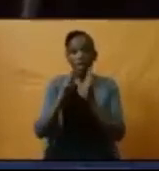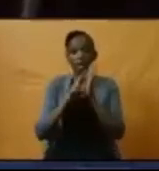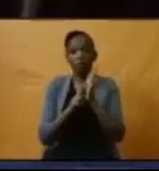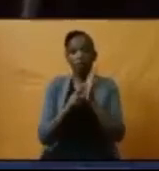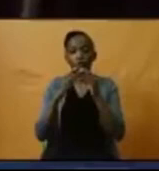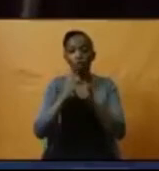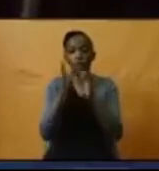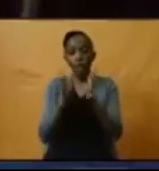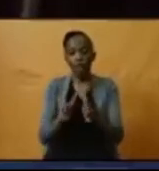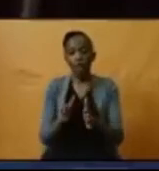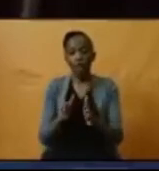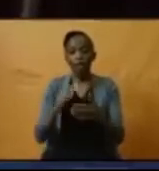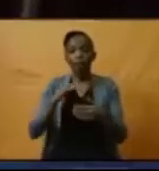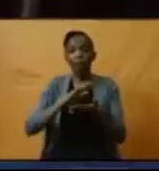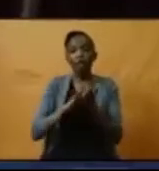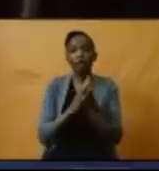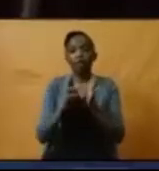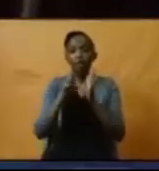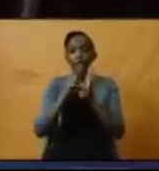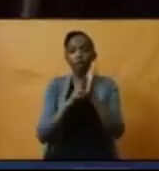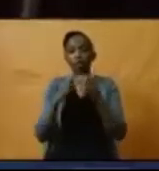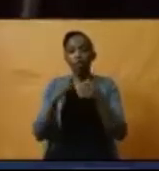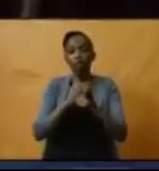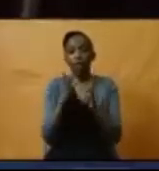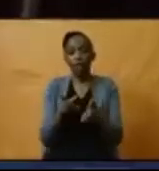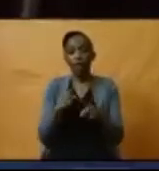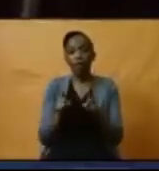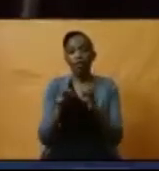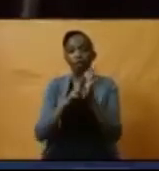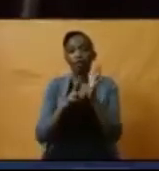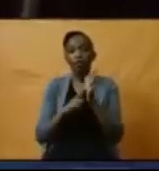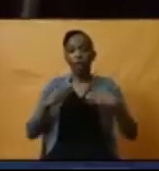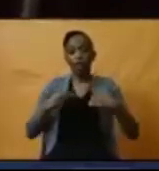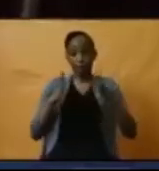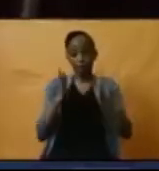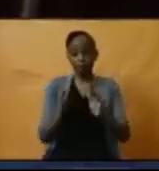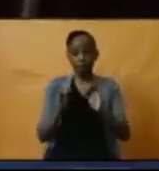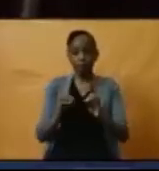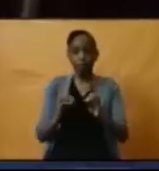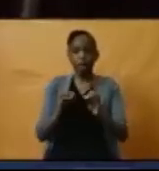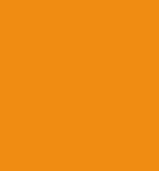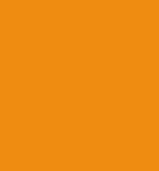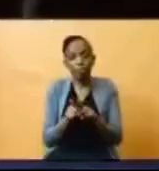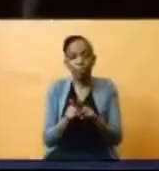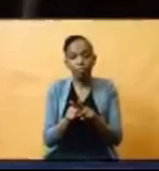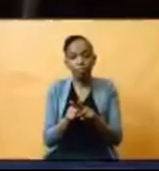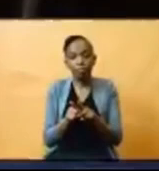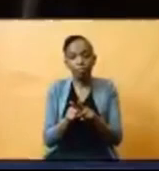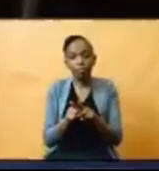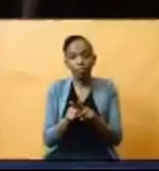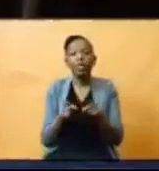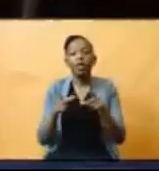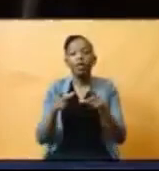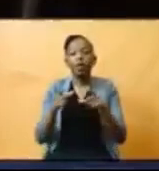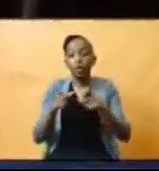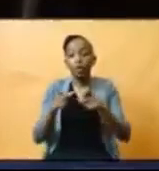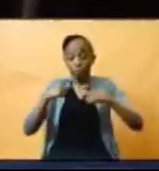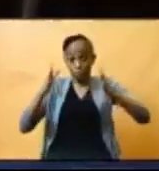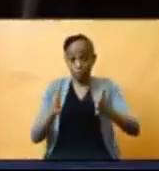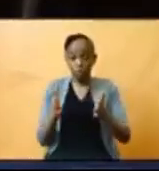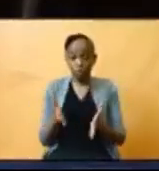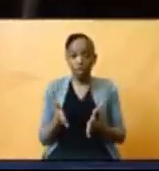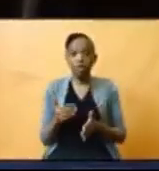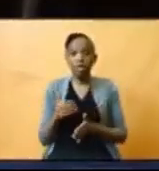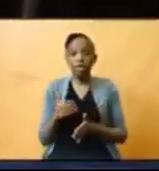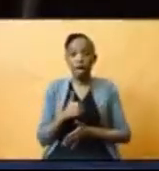maker being the rule maker and not the rule taker, and what that really means for our continent. On my panel today, we have